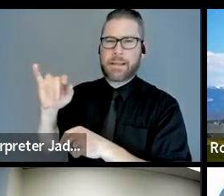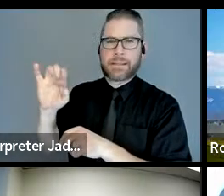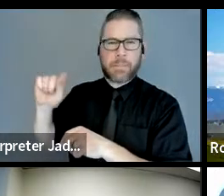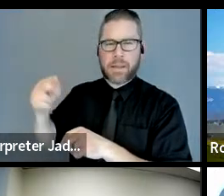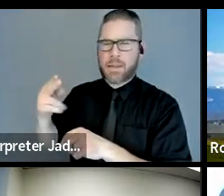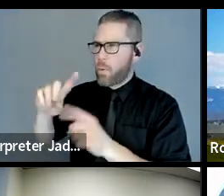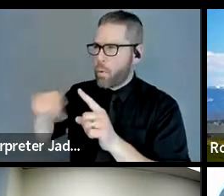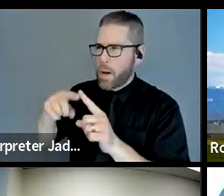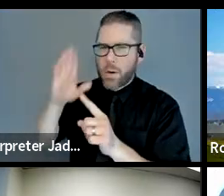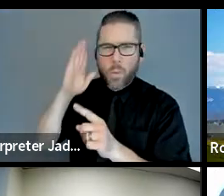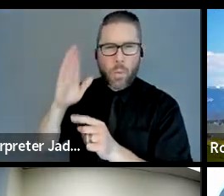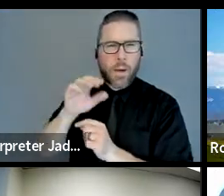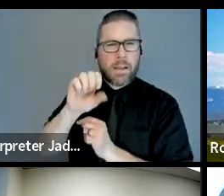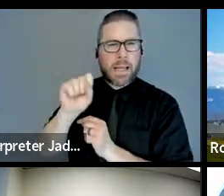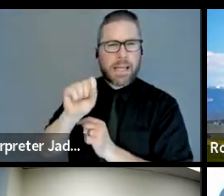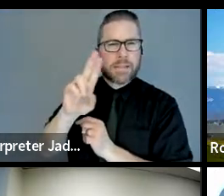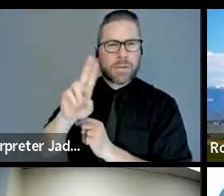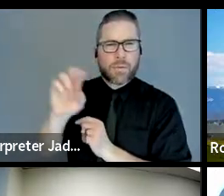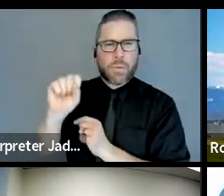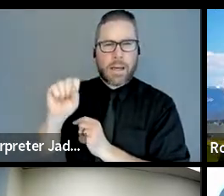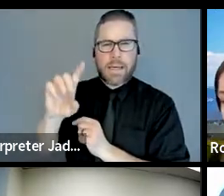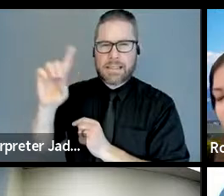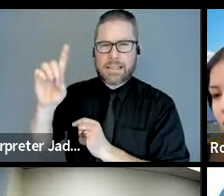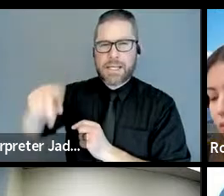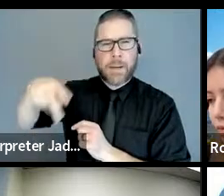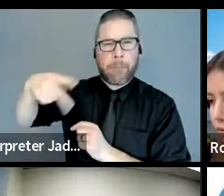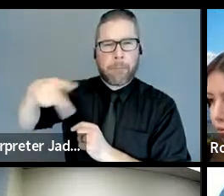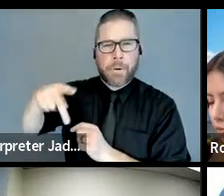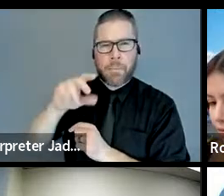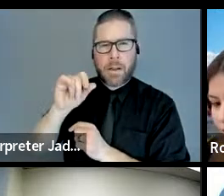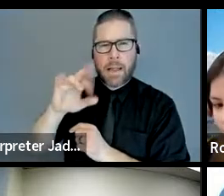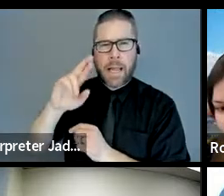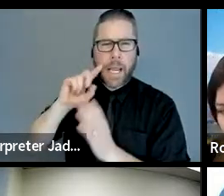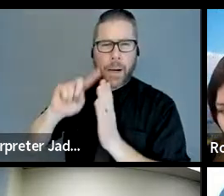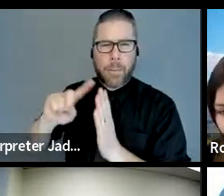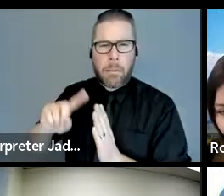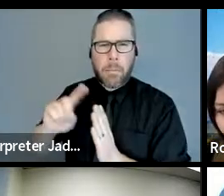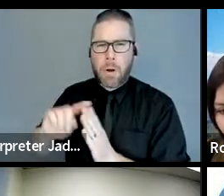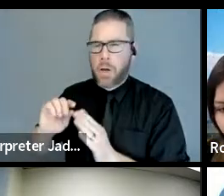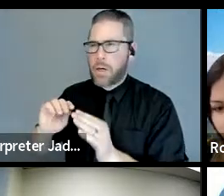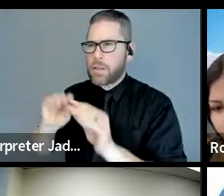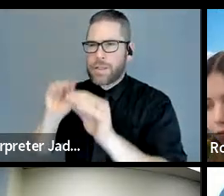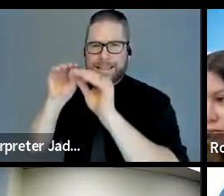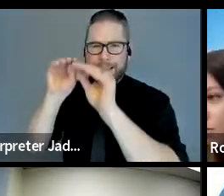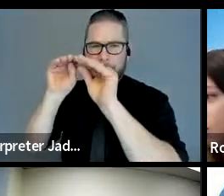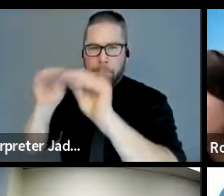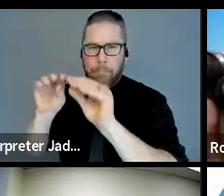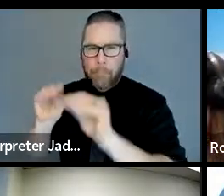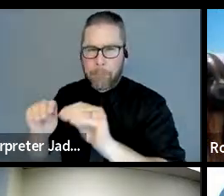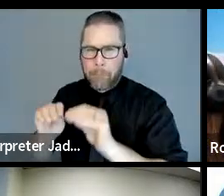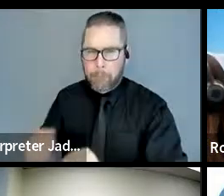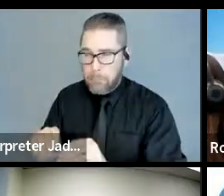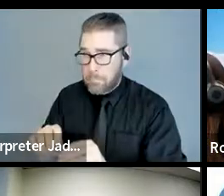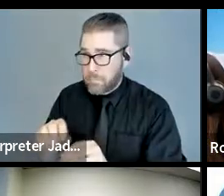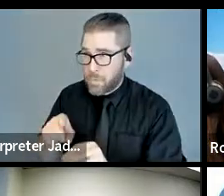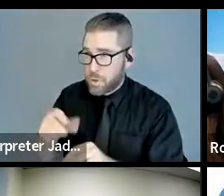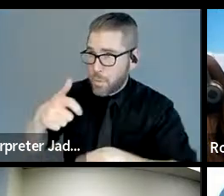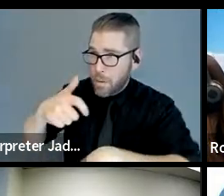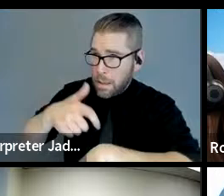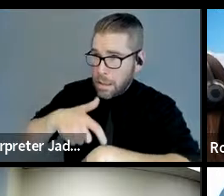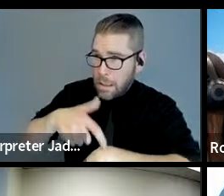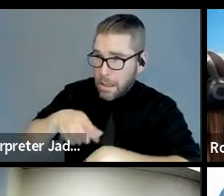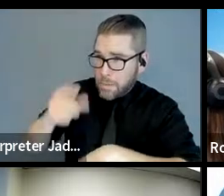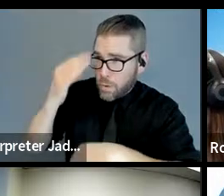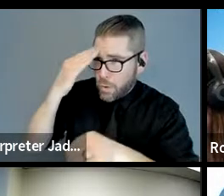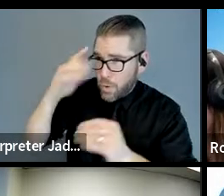SUSD purple air monitors be installed? Do you have a time frame for that? Oh, I don't think that's for me. Thanks, Jeff. This